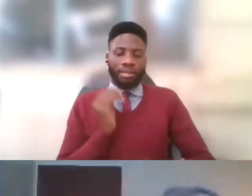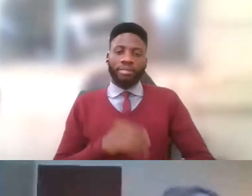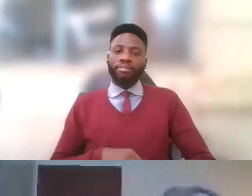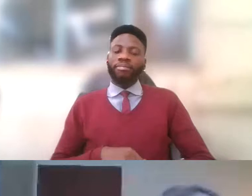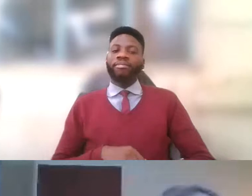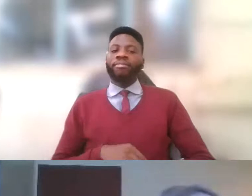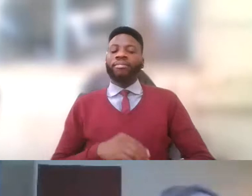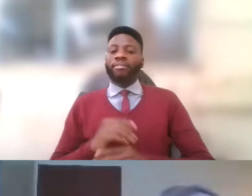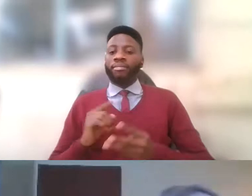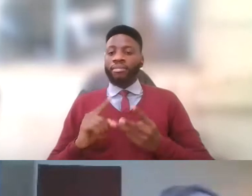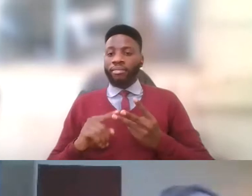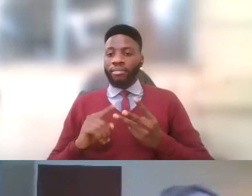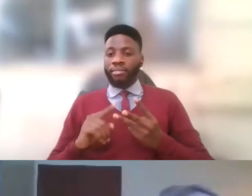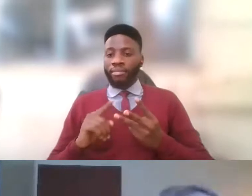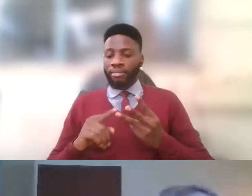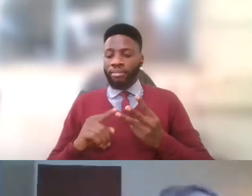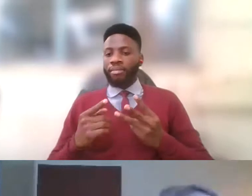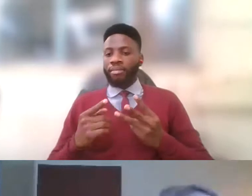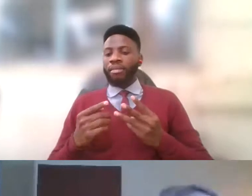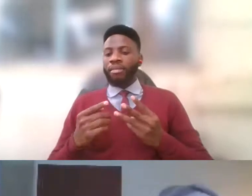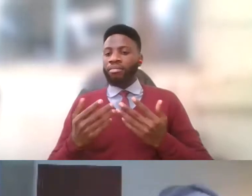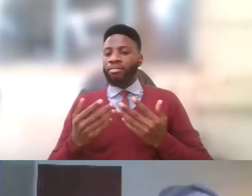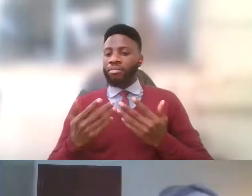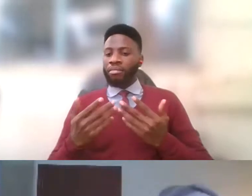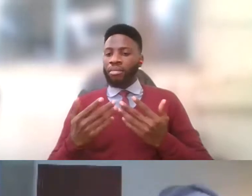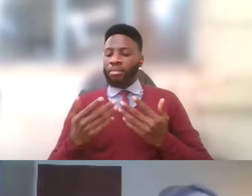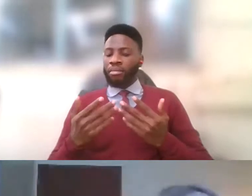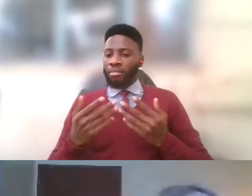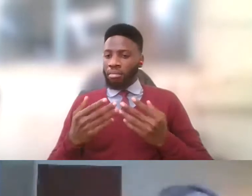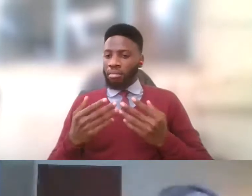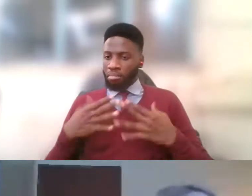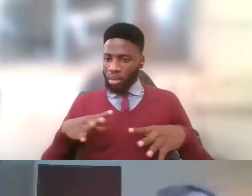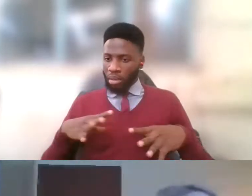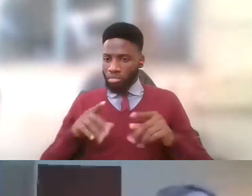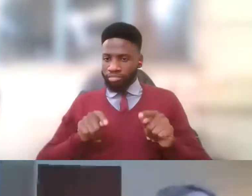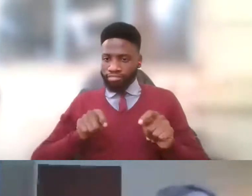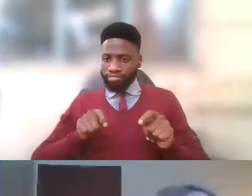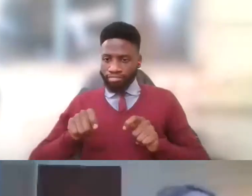So about 5 years ago, an article was written on